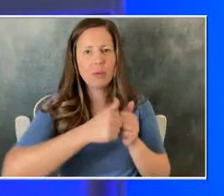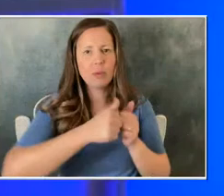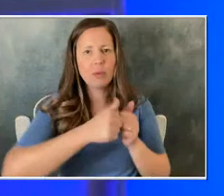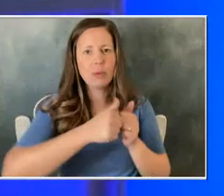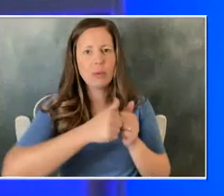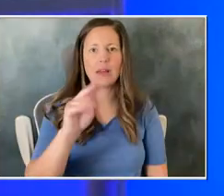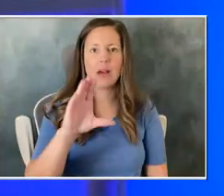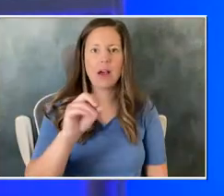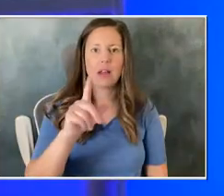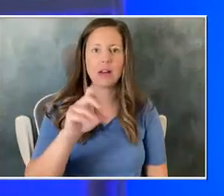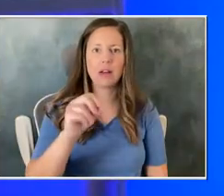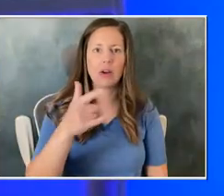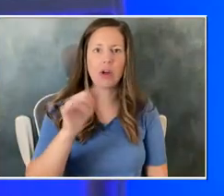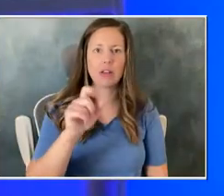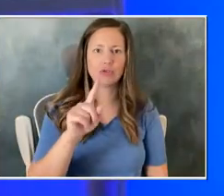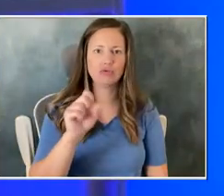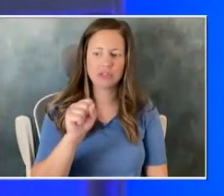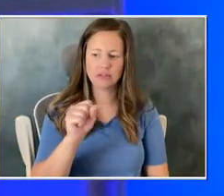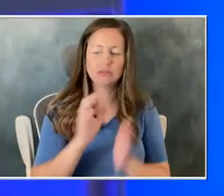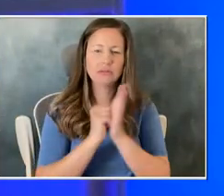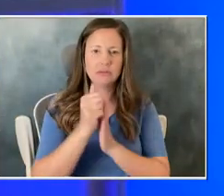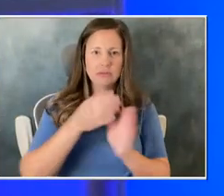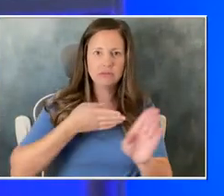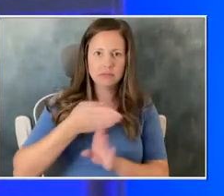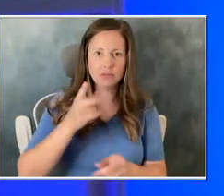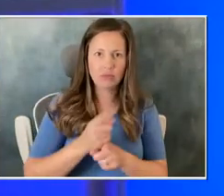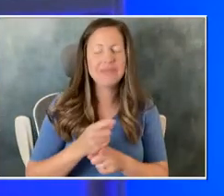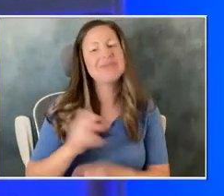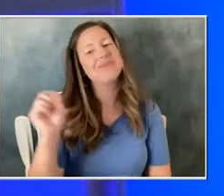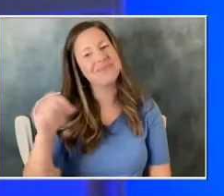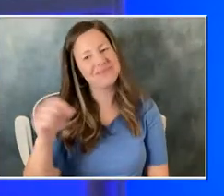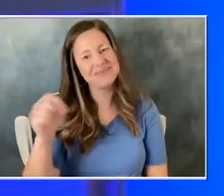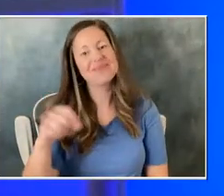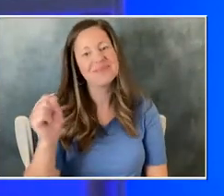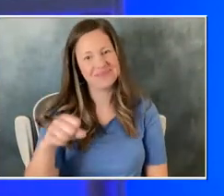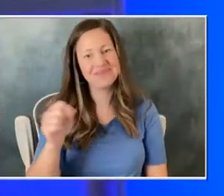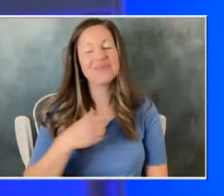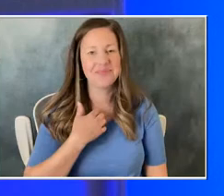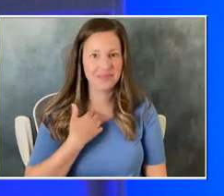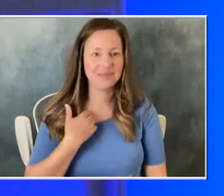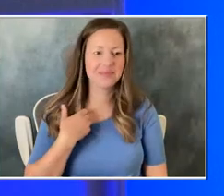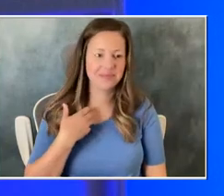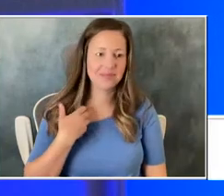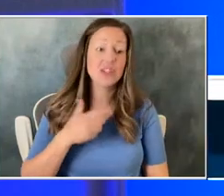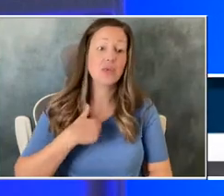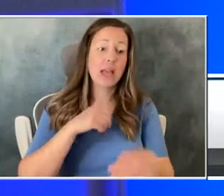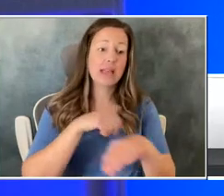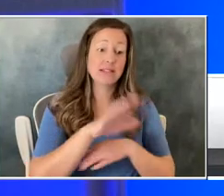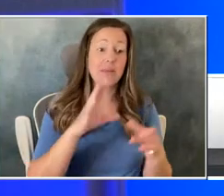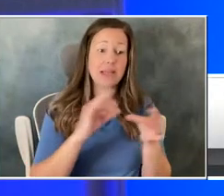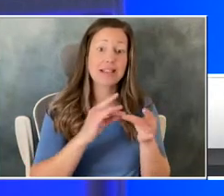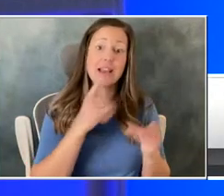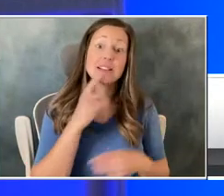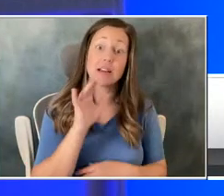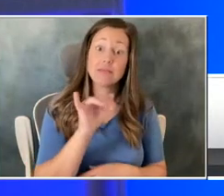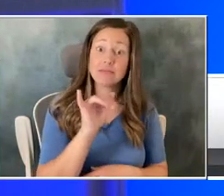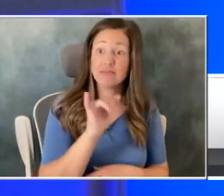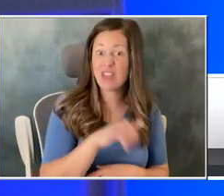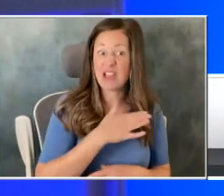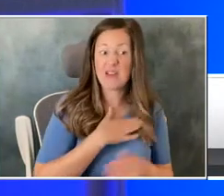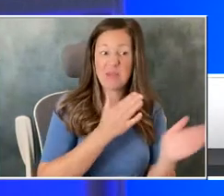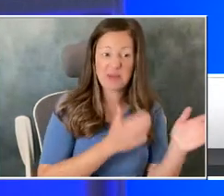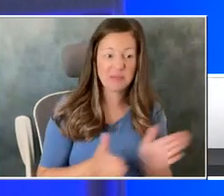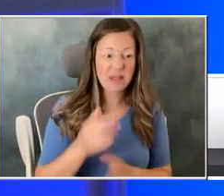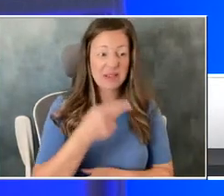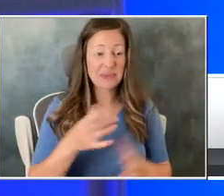like in Tamara's case, I send a message to the oncologist and say, her oncologist, and said, you know, this is what I plan to do. Are you okay with it? What